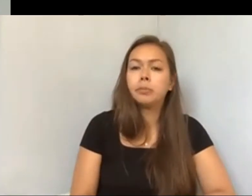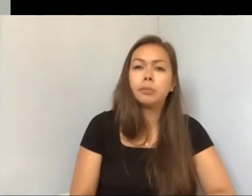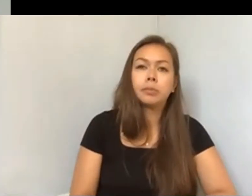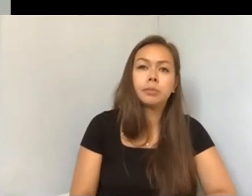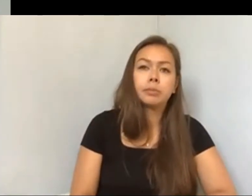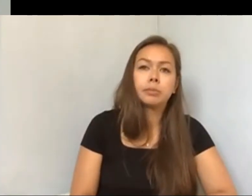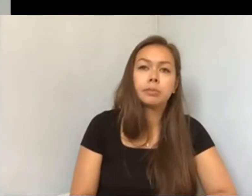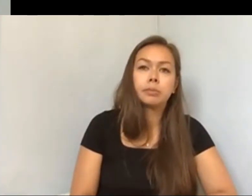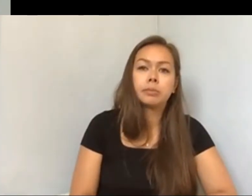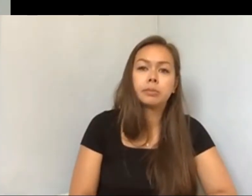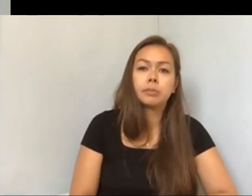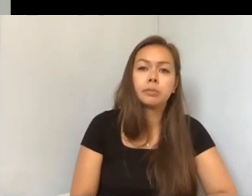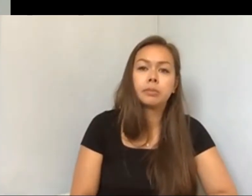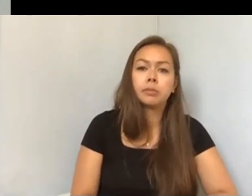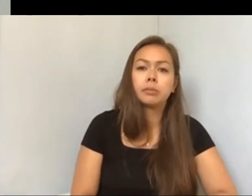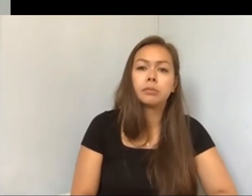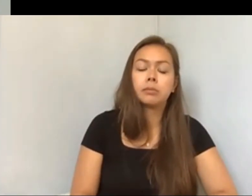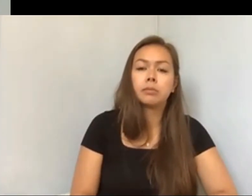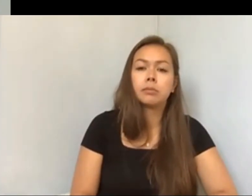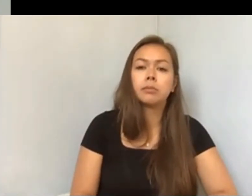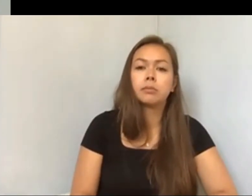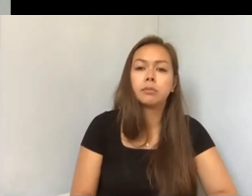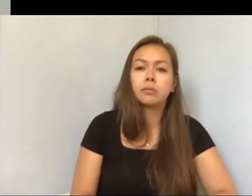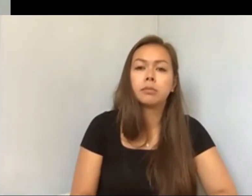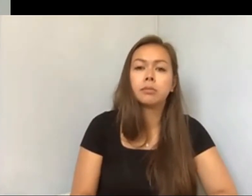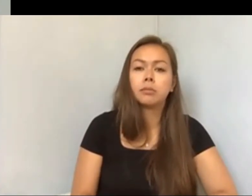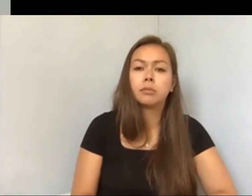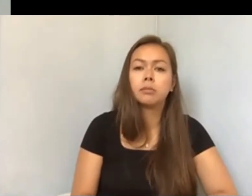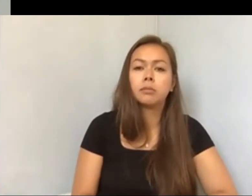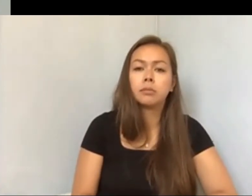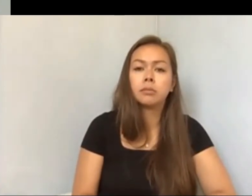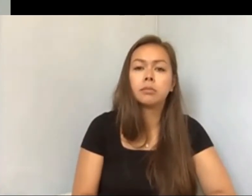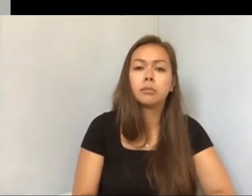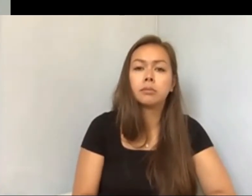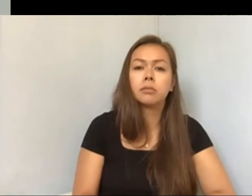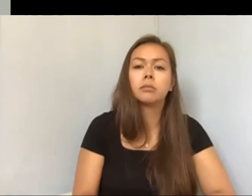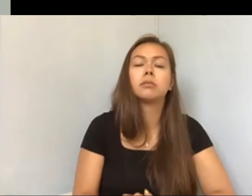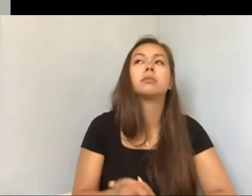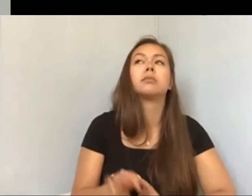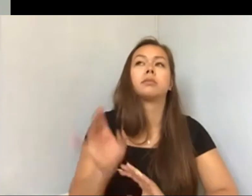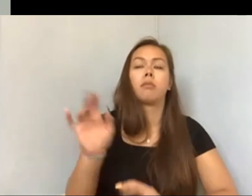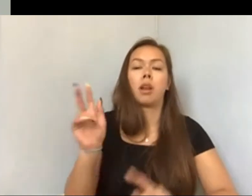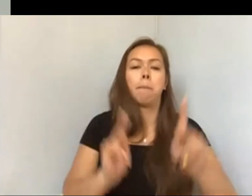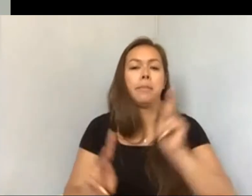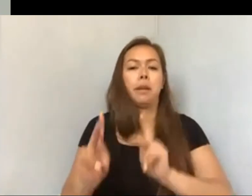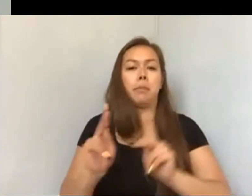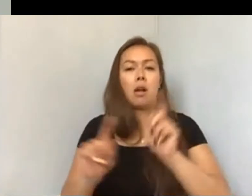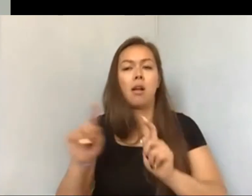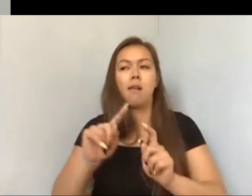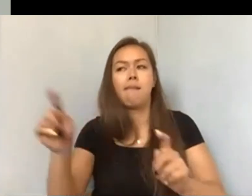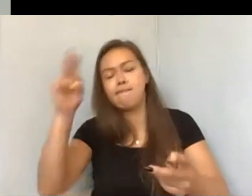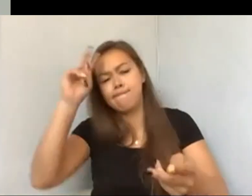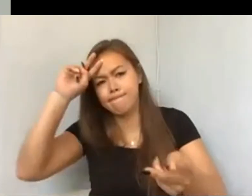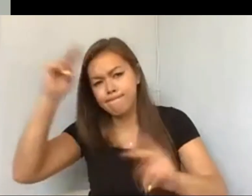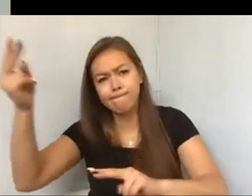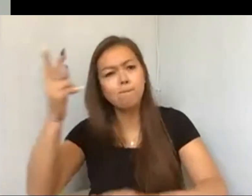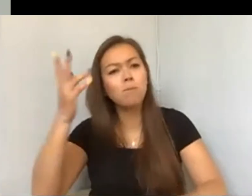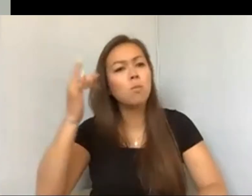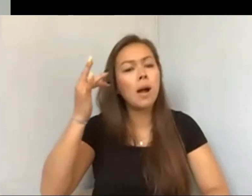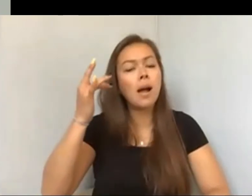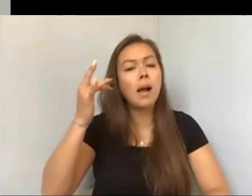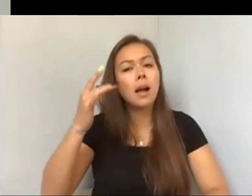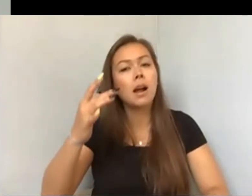language translation tool as a way to provide audio description instead. So it's not officially a way